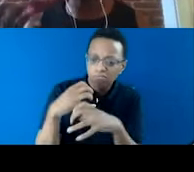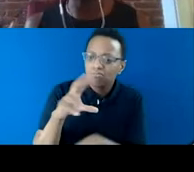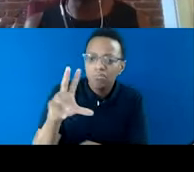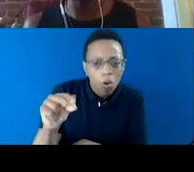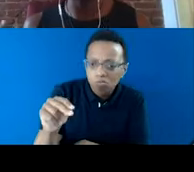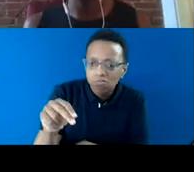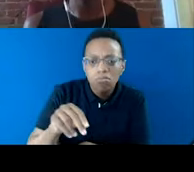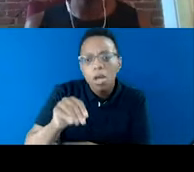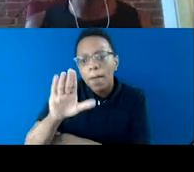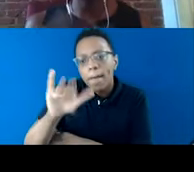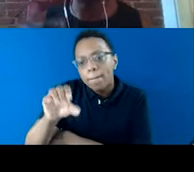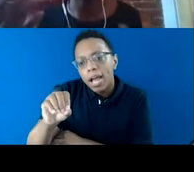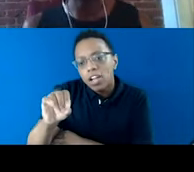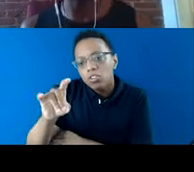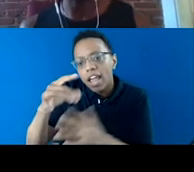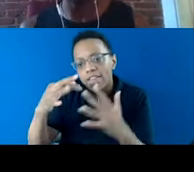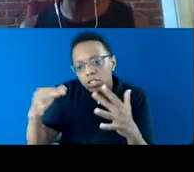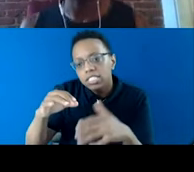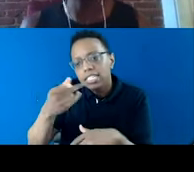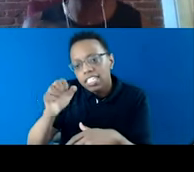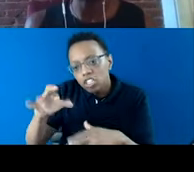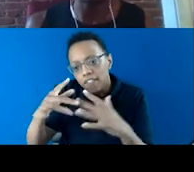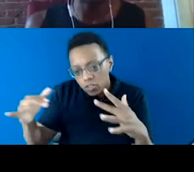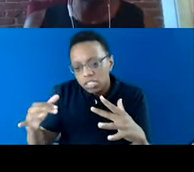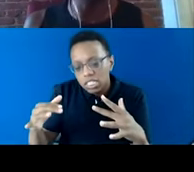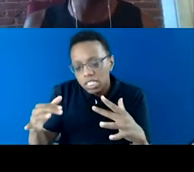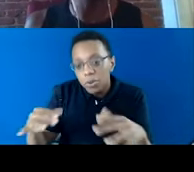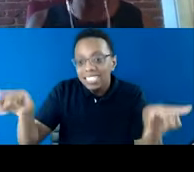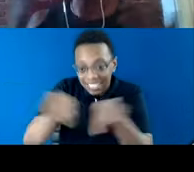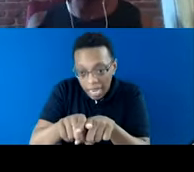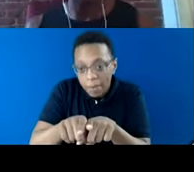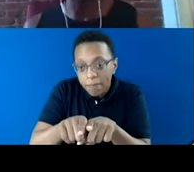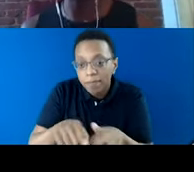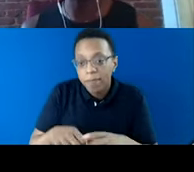and gender diversity are one and the same thing, that gender diversity is